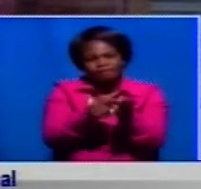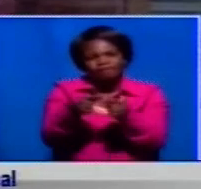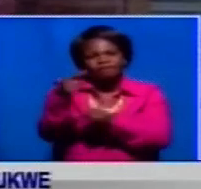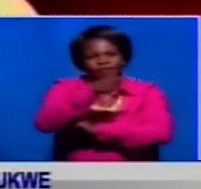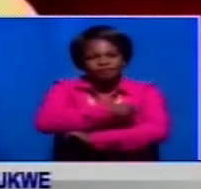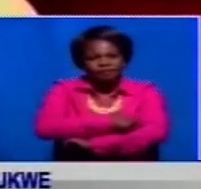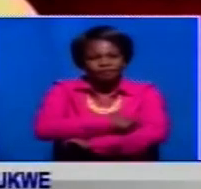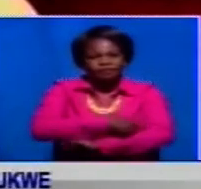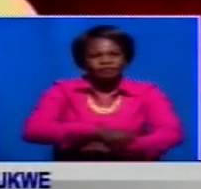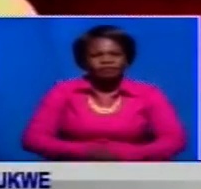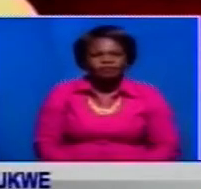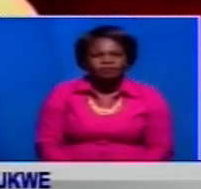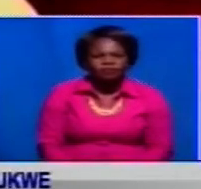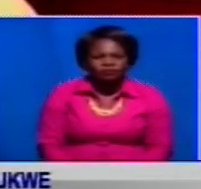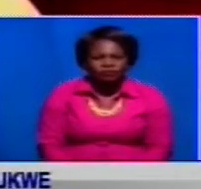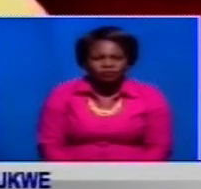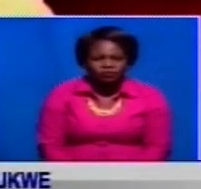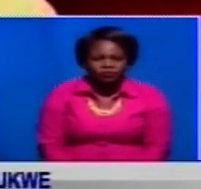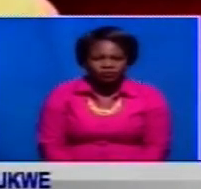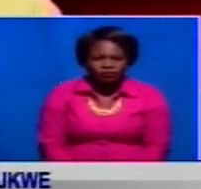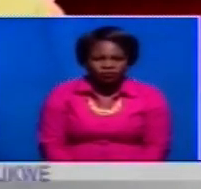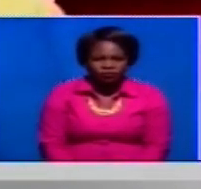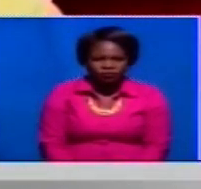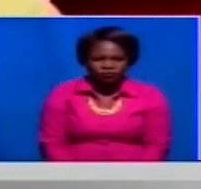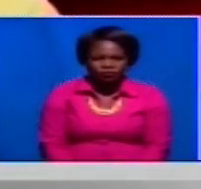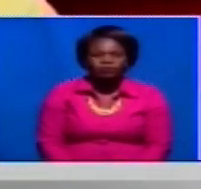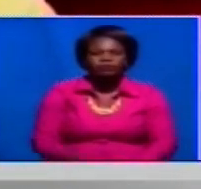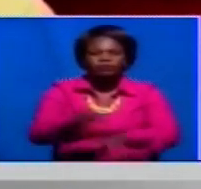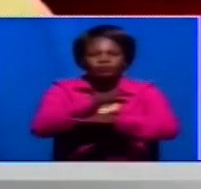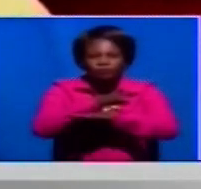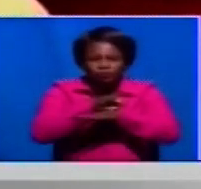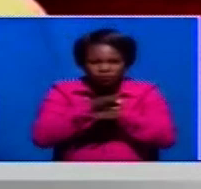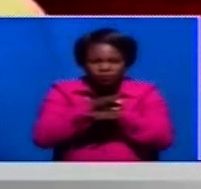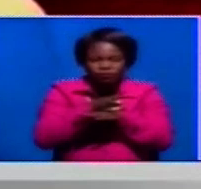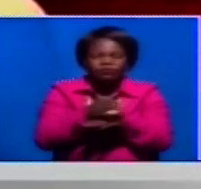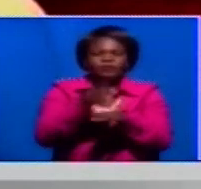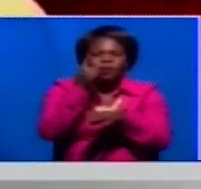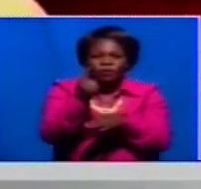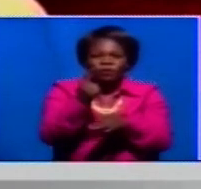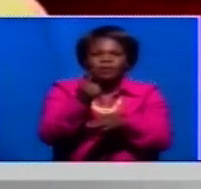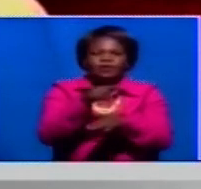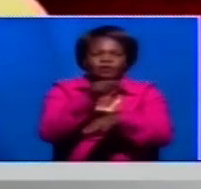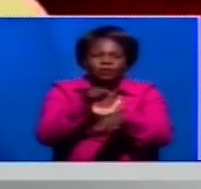today. Important thing at the heart of Zambians, one Zambia, one nation.